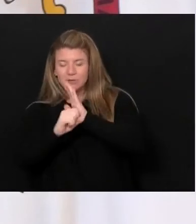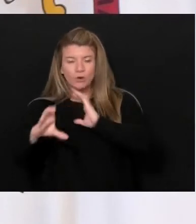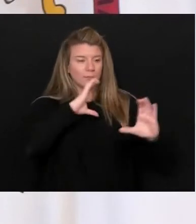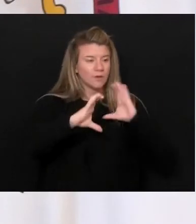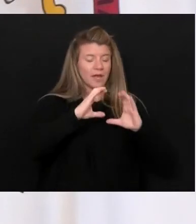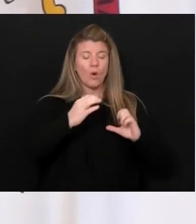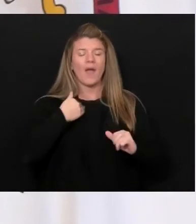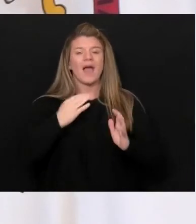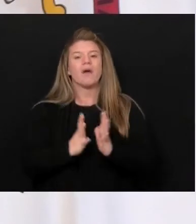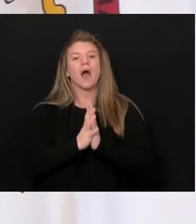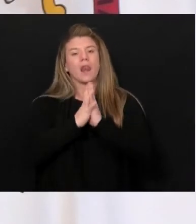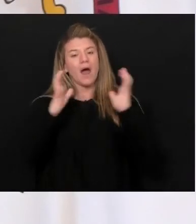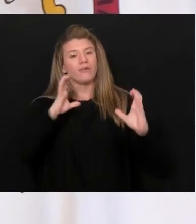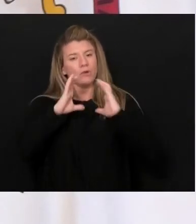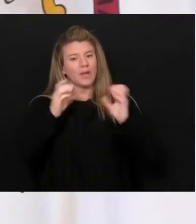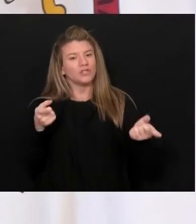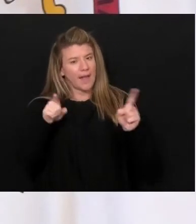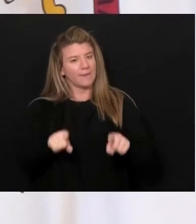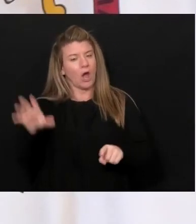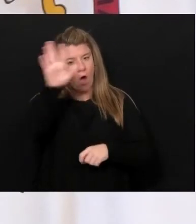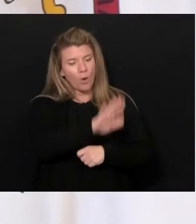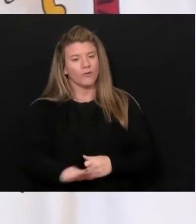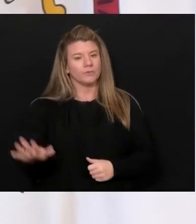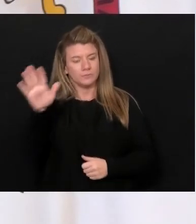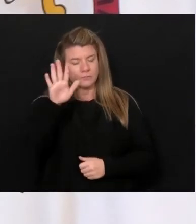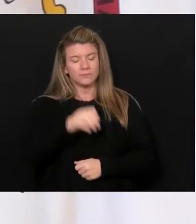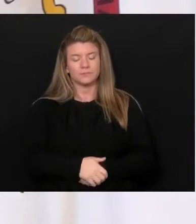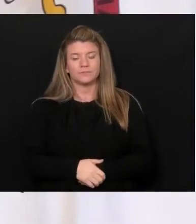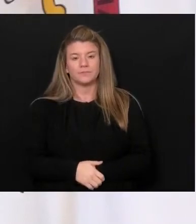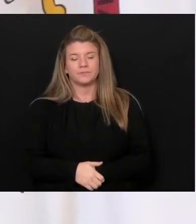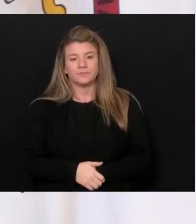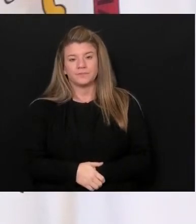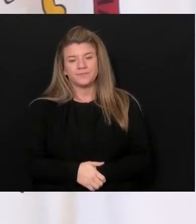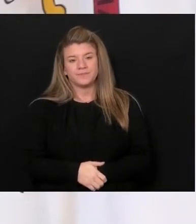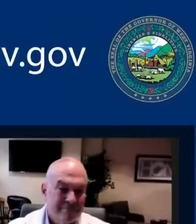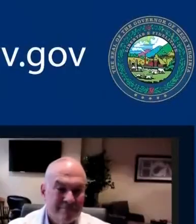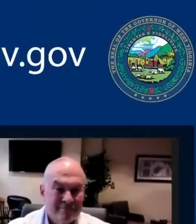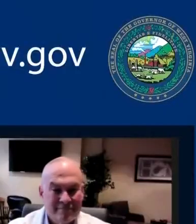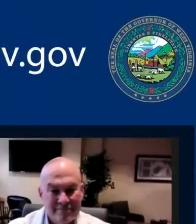lots of communications that are going on, but that's about all I got.